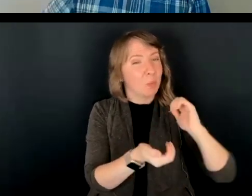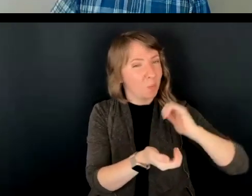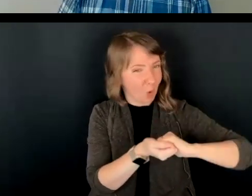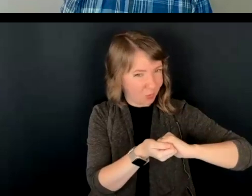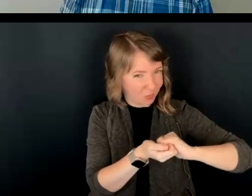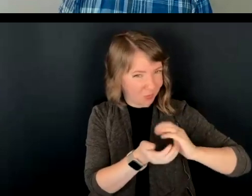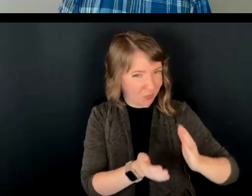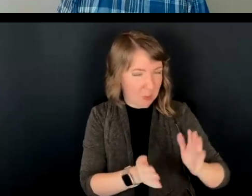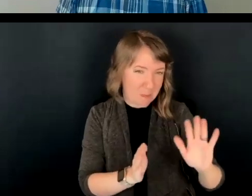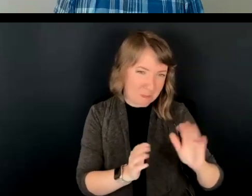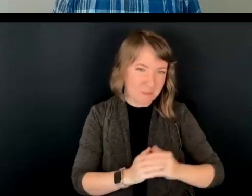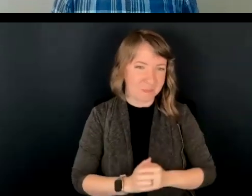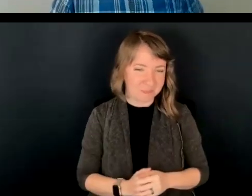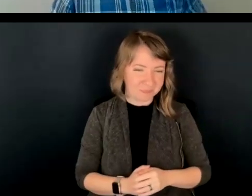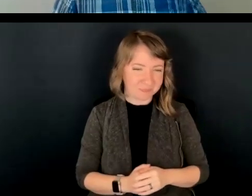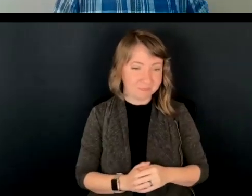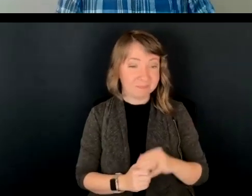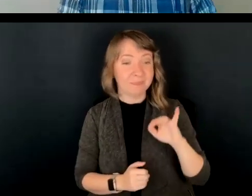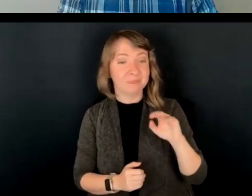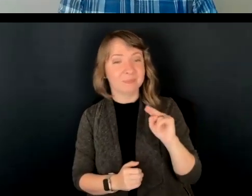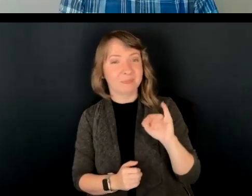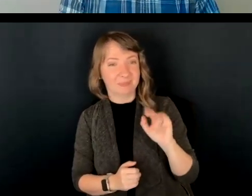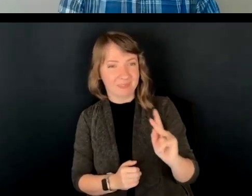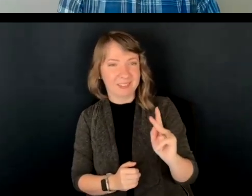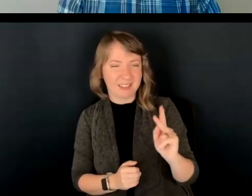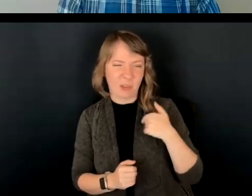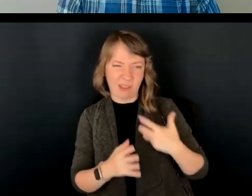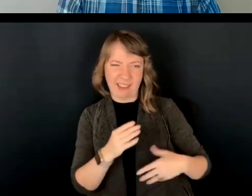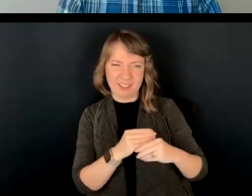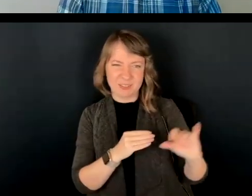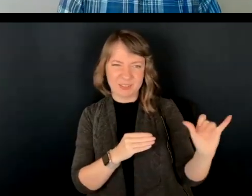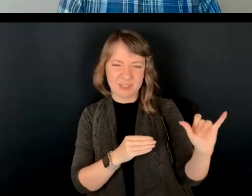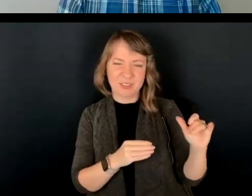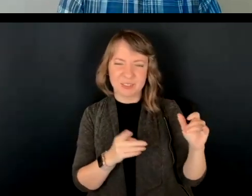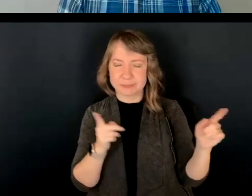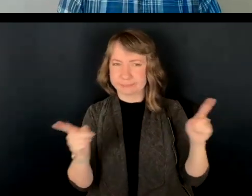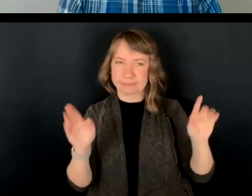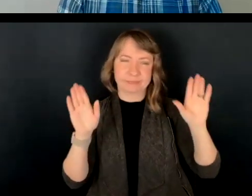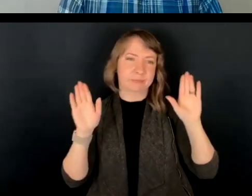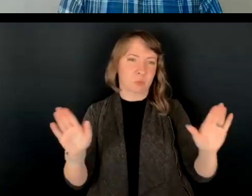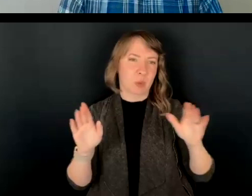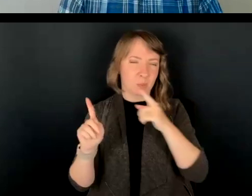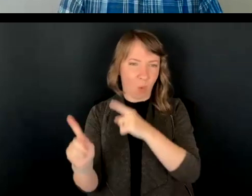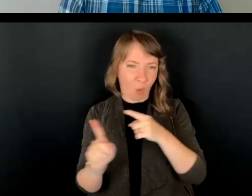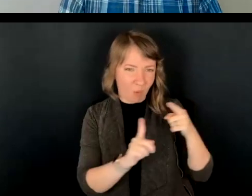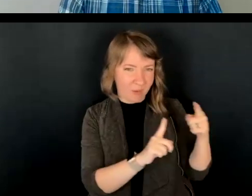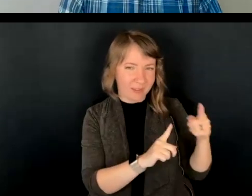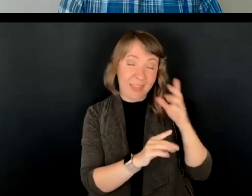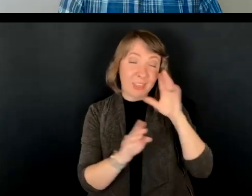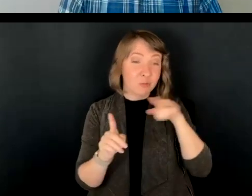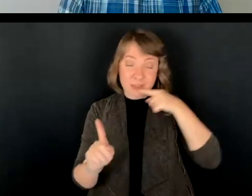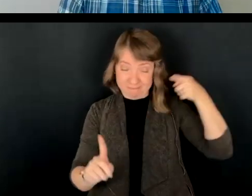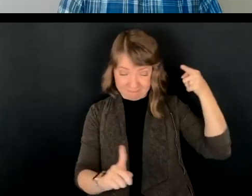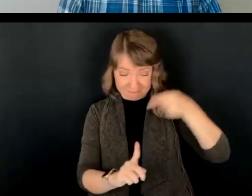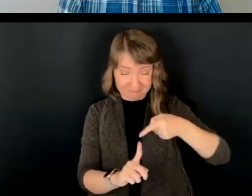I'd love to piggyback on that a little more and just sort of add, and those are such great points. And I think it all points back